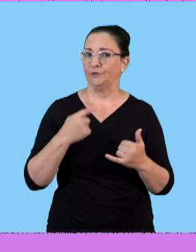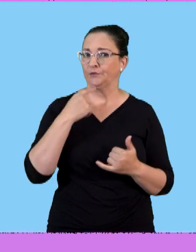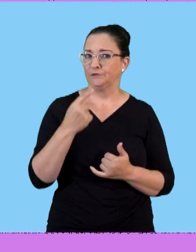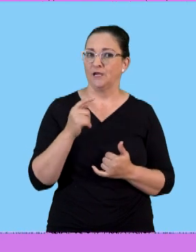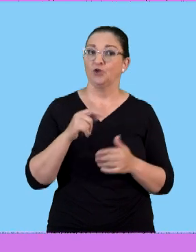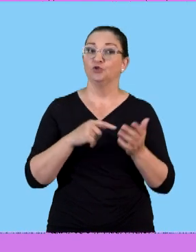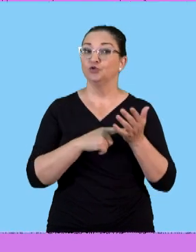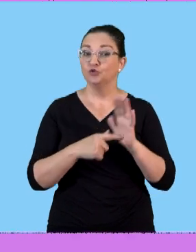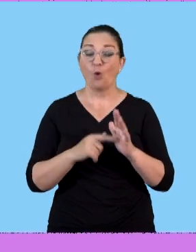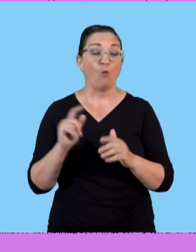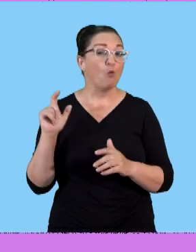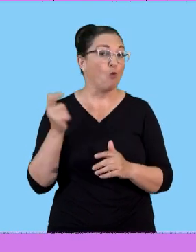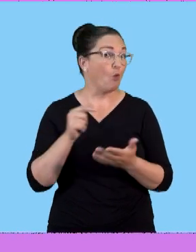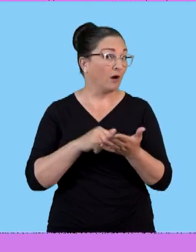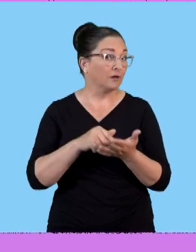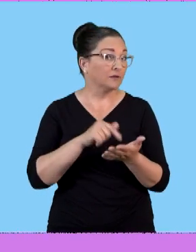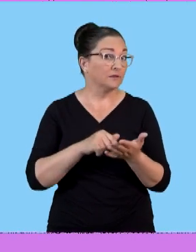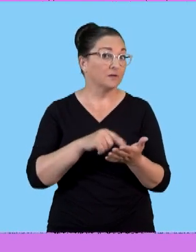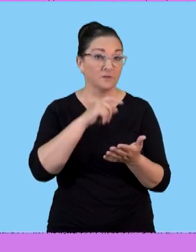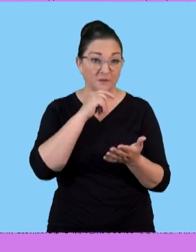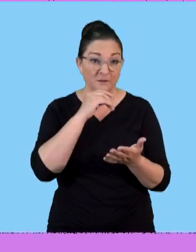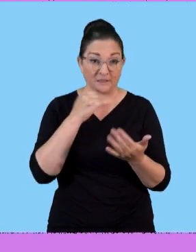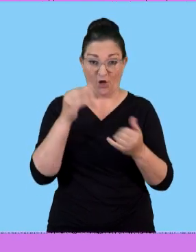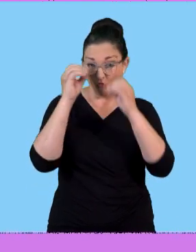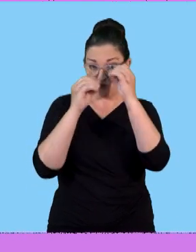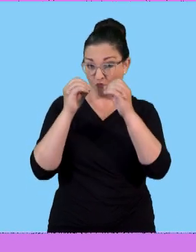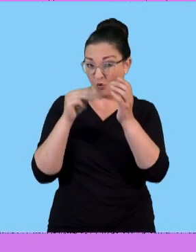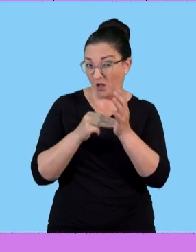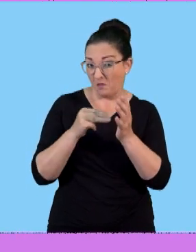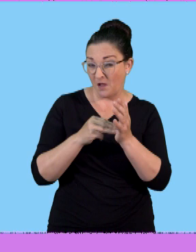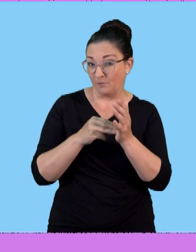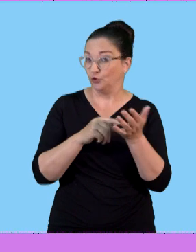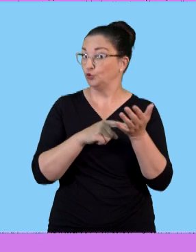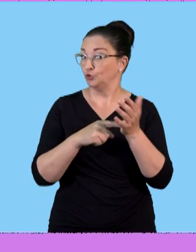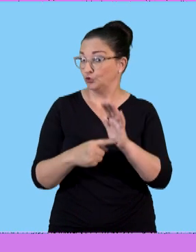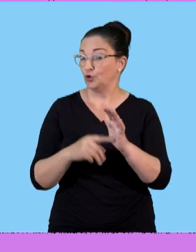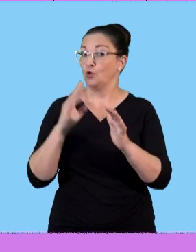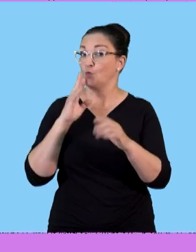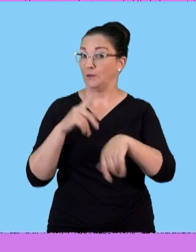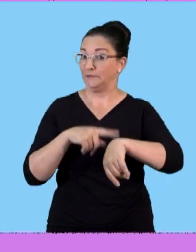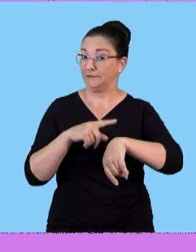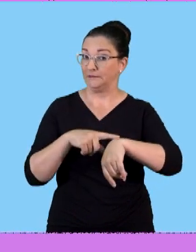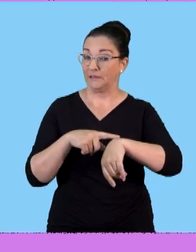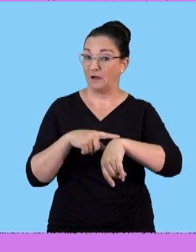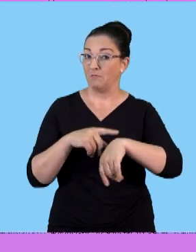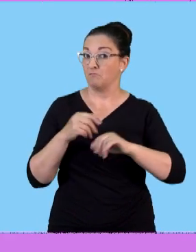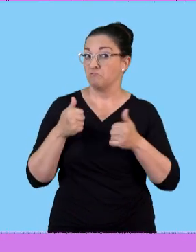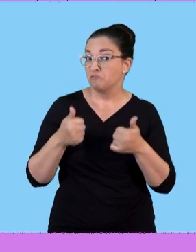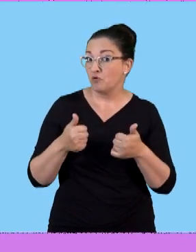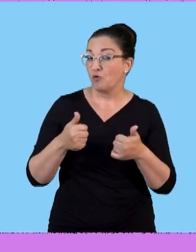determine, showing all calculations, whether the information given to us by Google Maps indicates that the travel time,